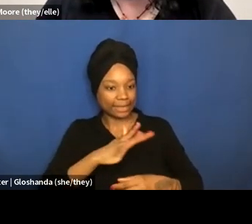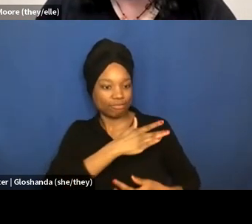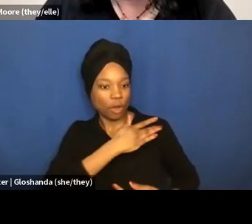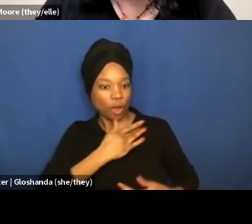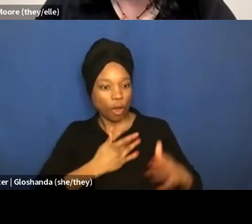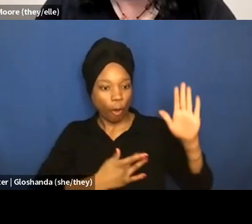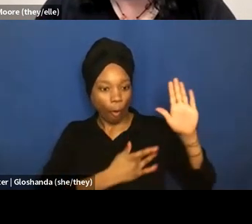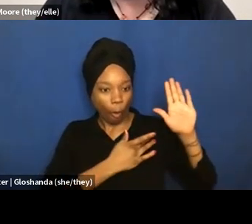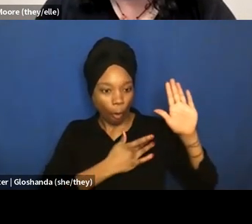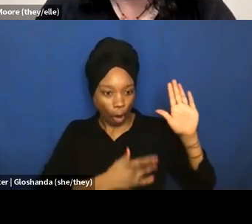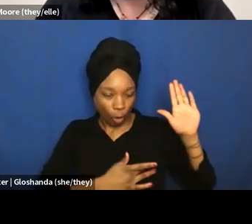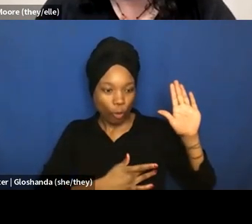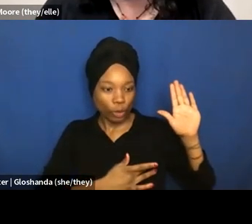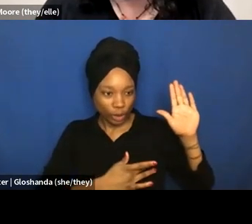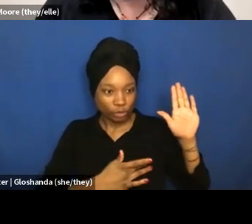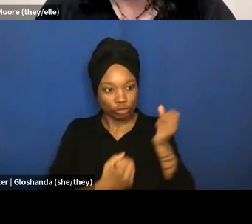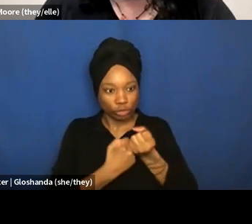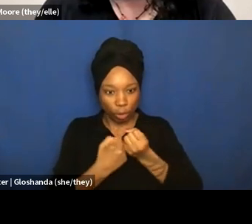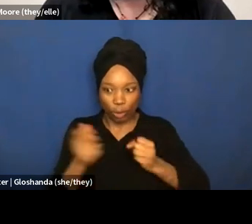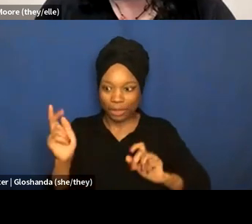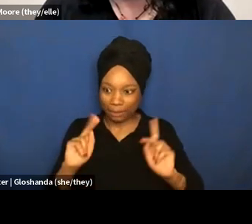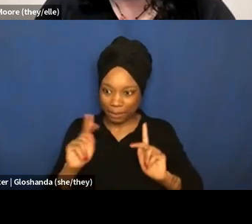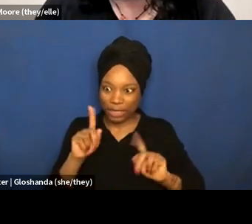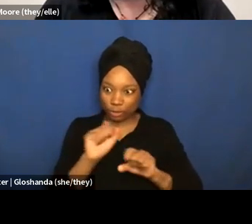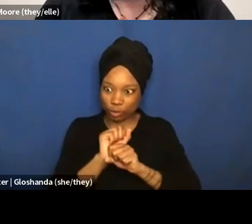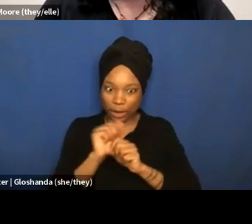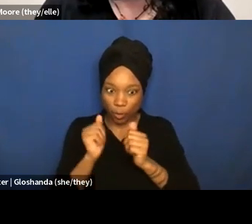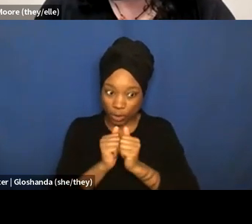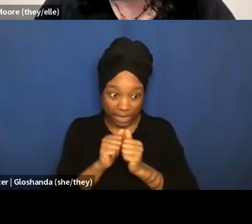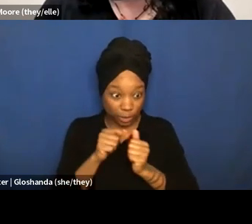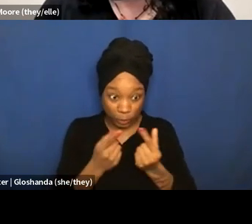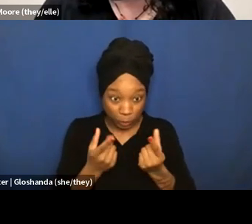to support the folks that he was working with, ended up